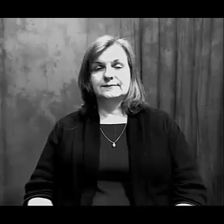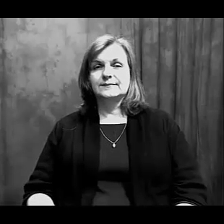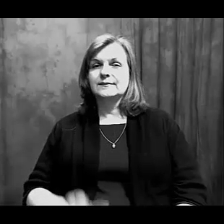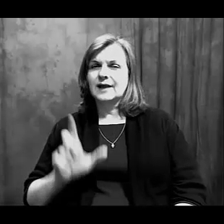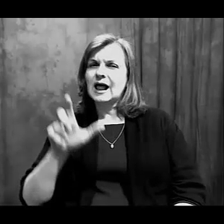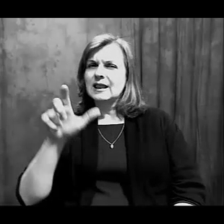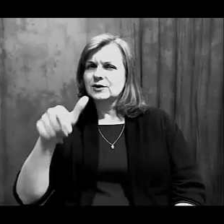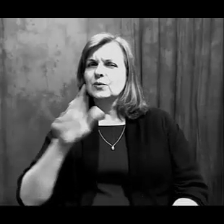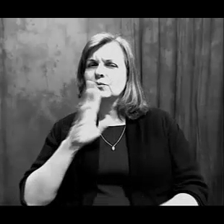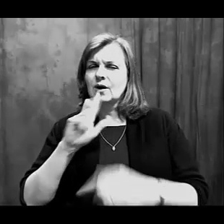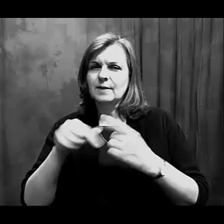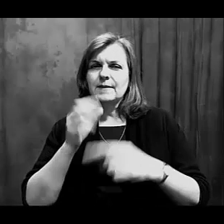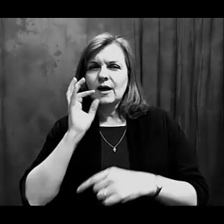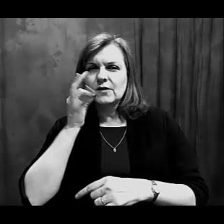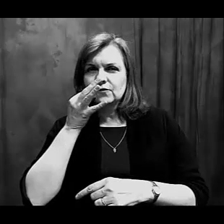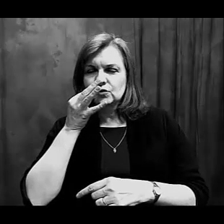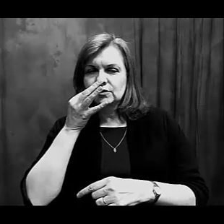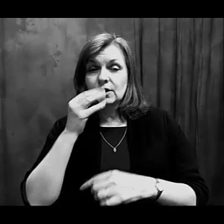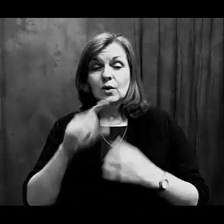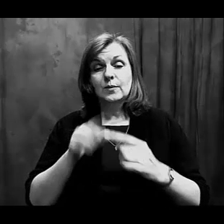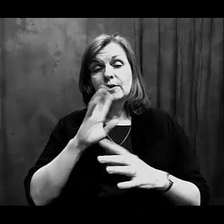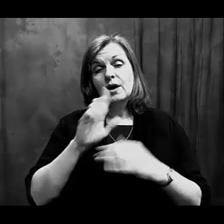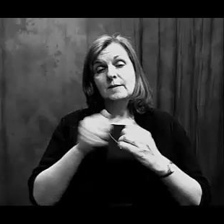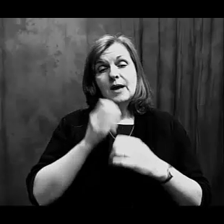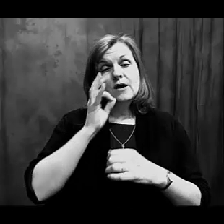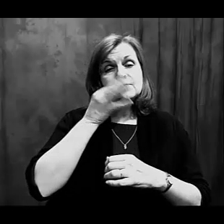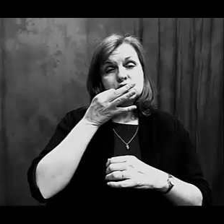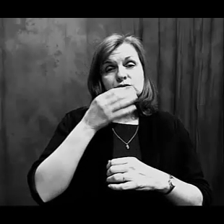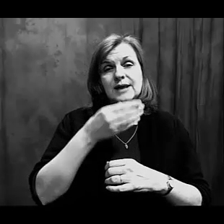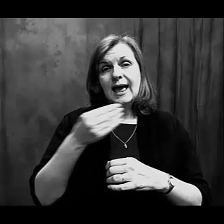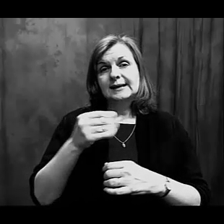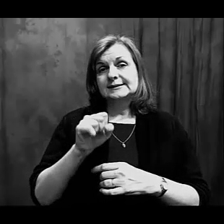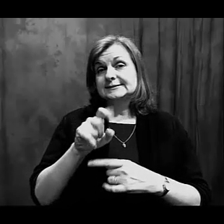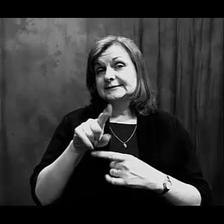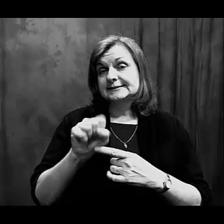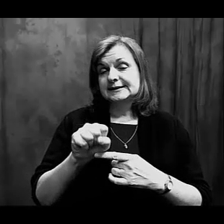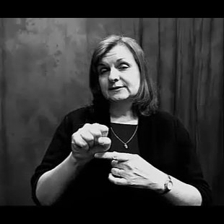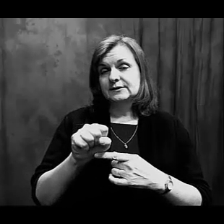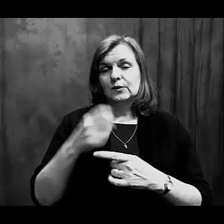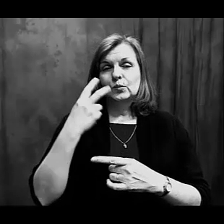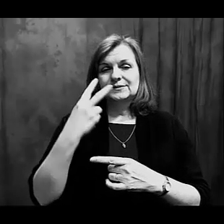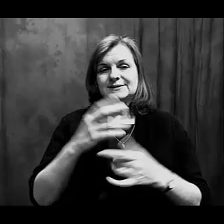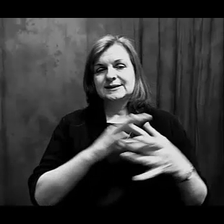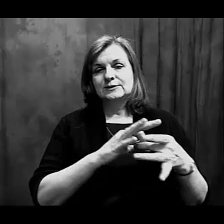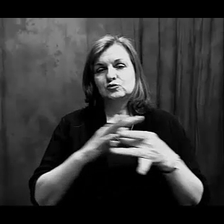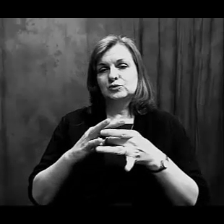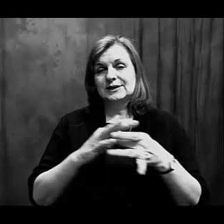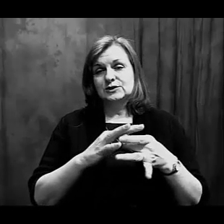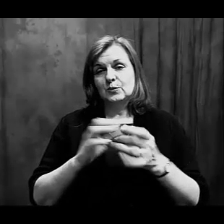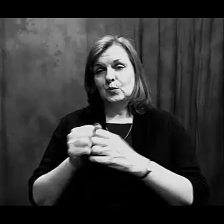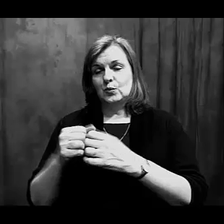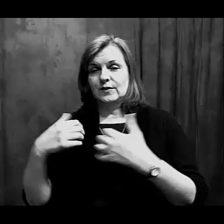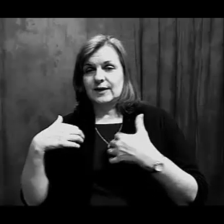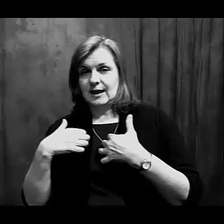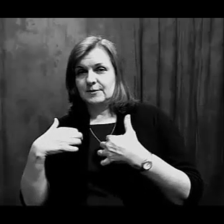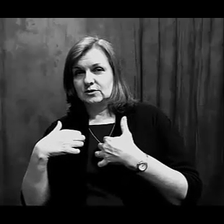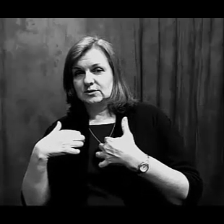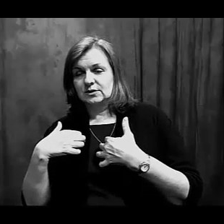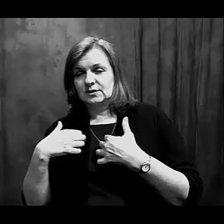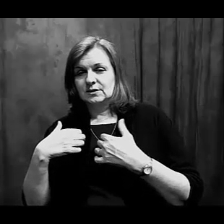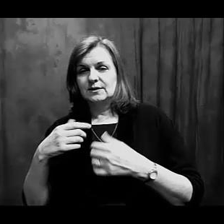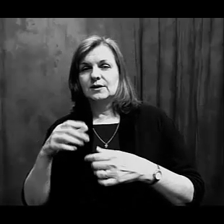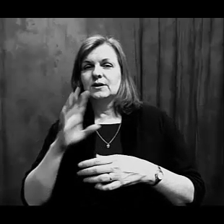Now, we will eventually, as I mentioned, bring in fruits. When we bring in fruits and seeds, of course, we want to focus on the relationship